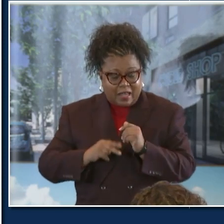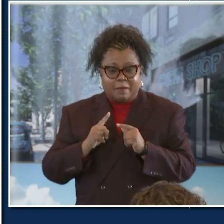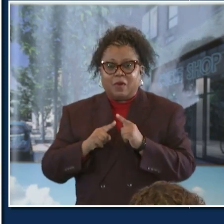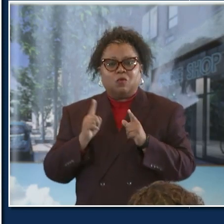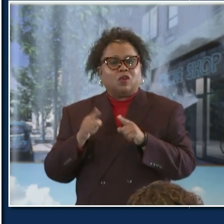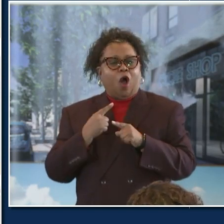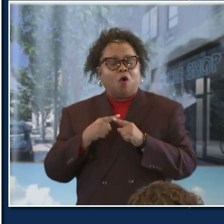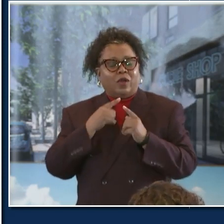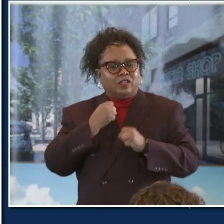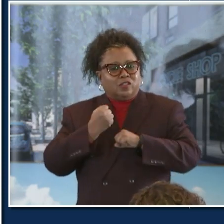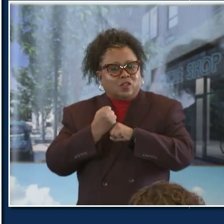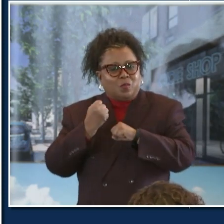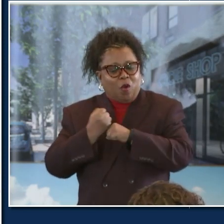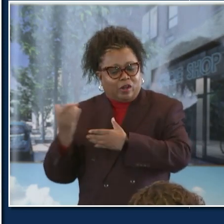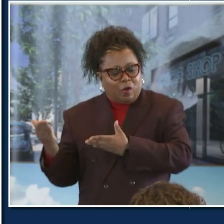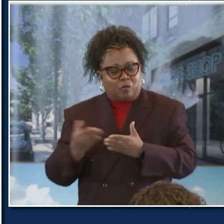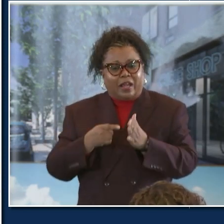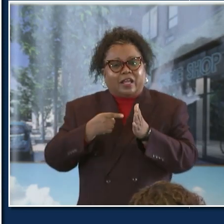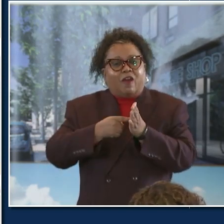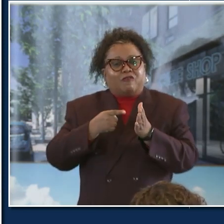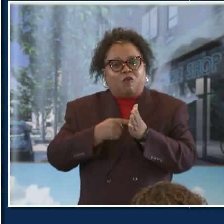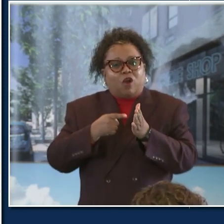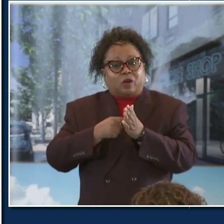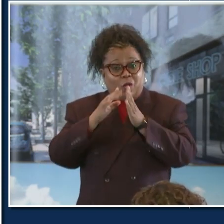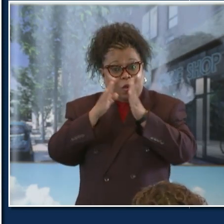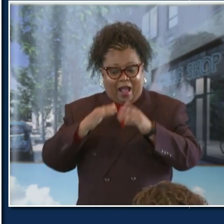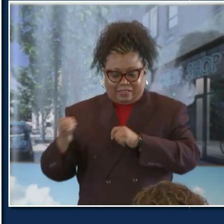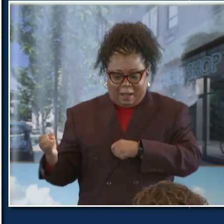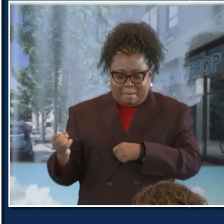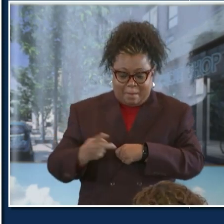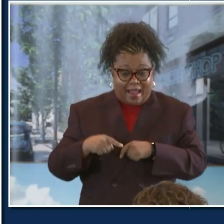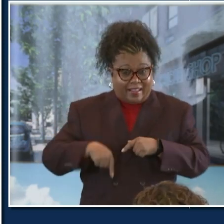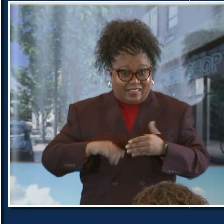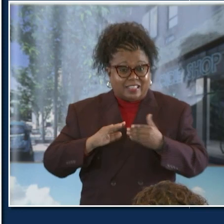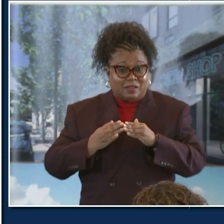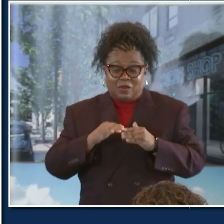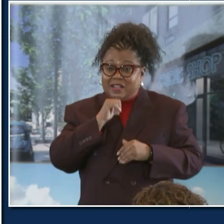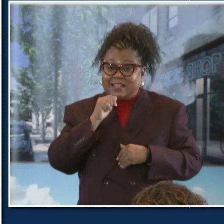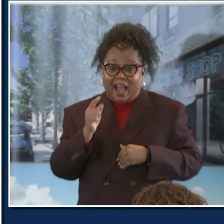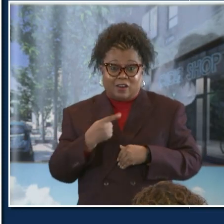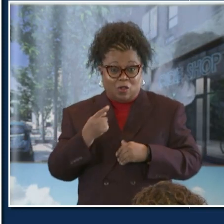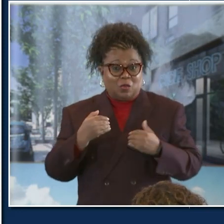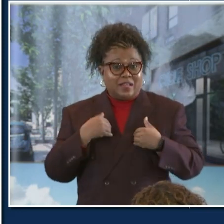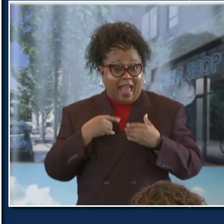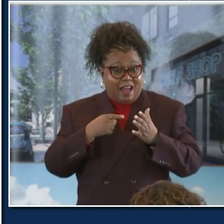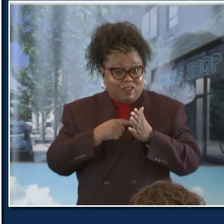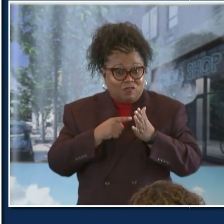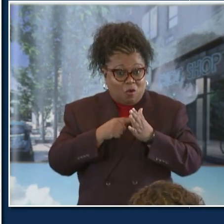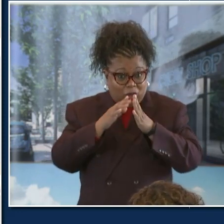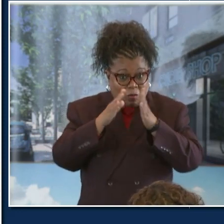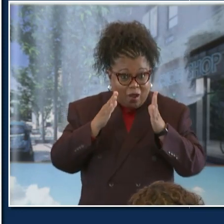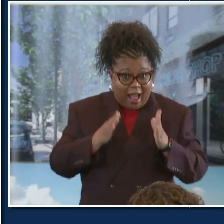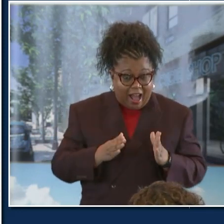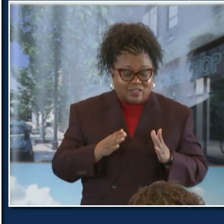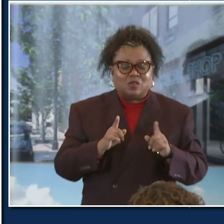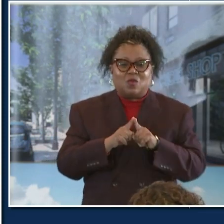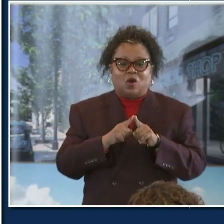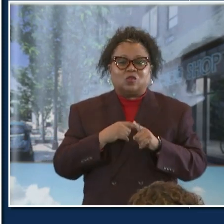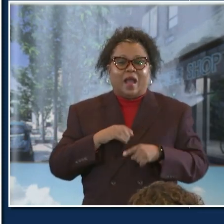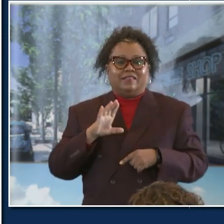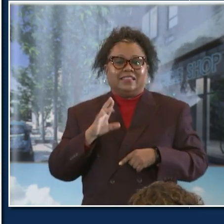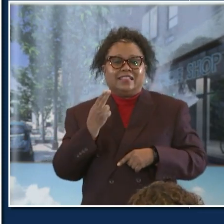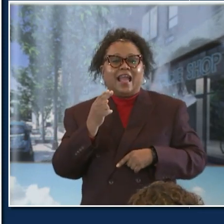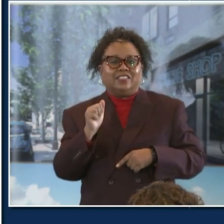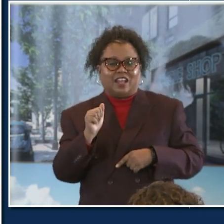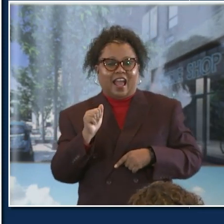was always a supporter of bringing affordable housing back to this community. Not only that we have affordable housing, but we also have